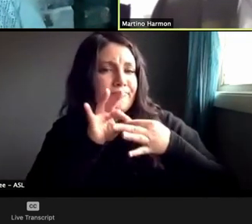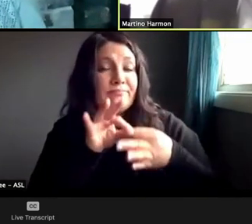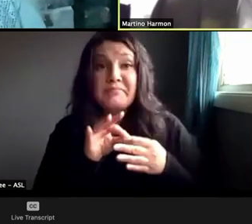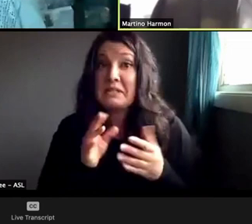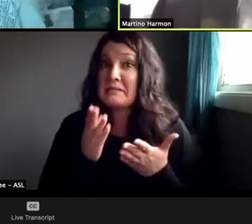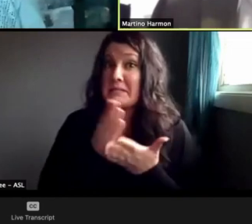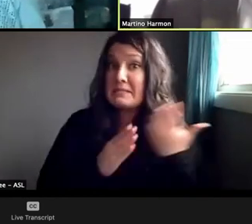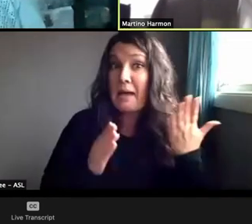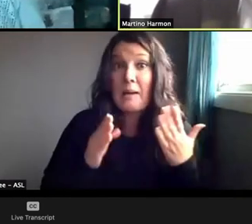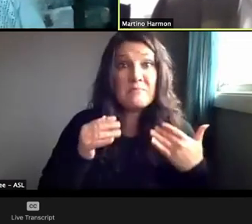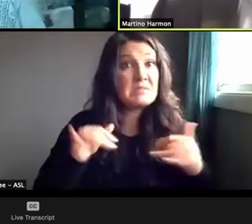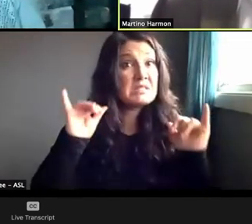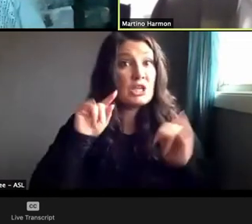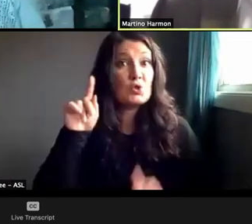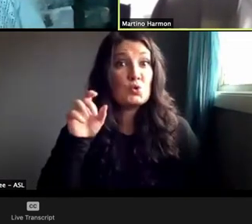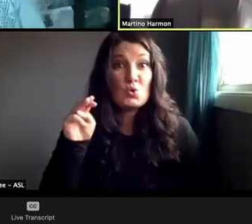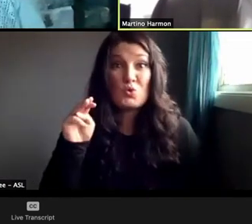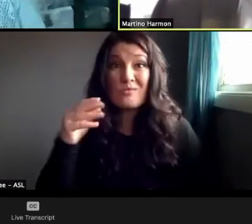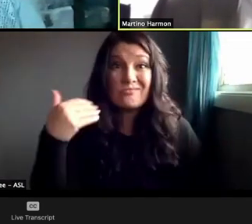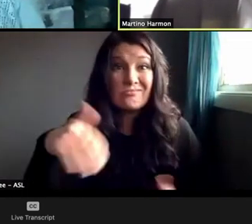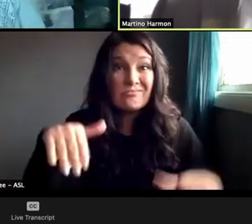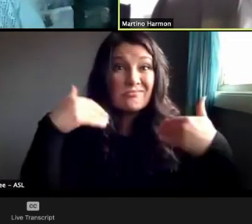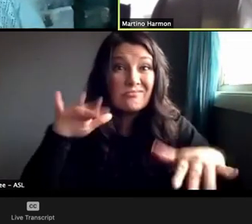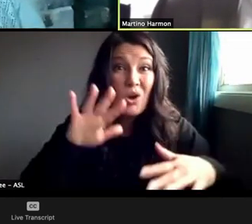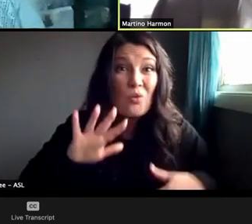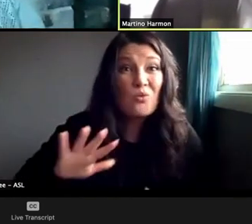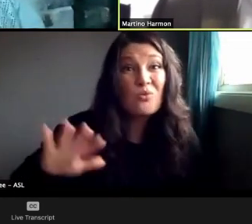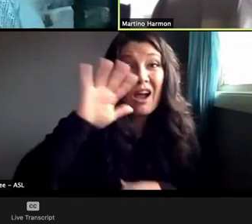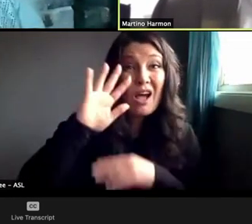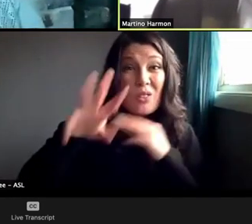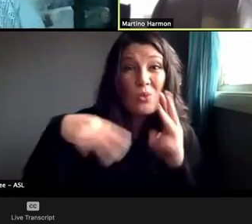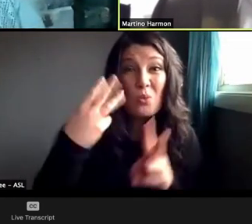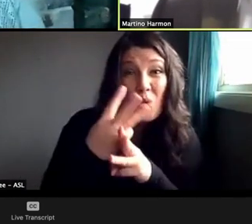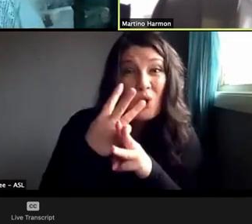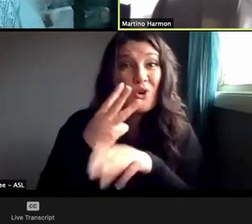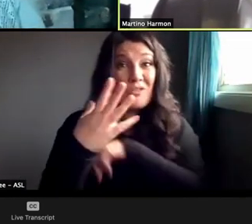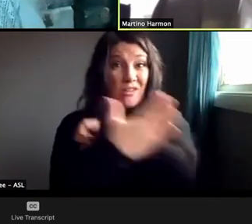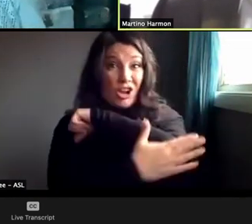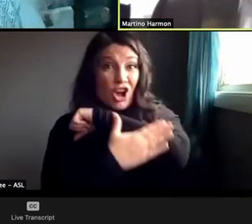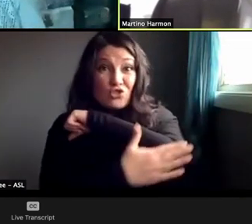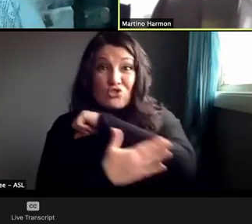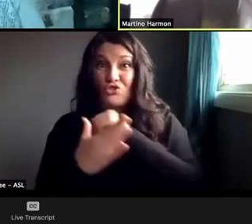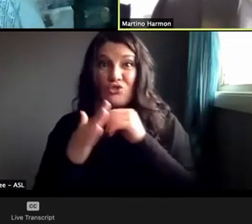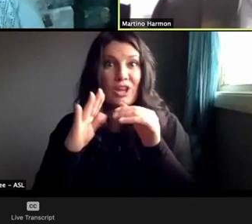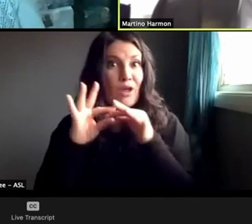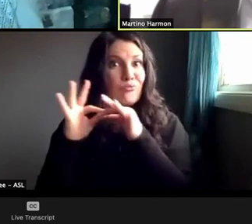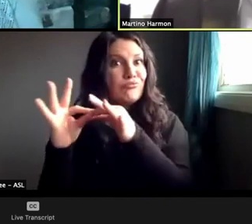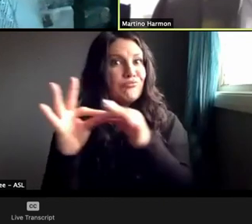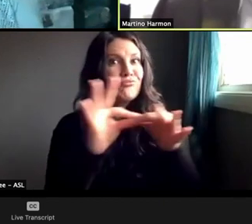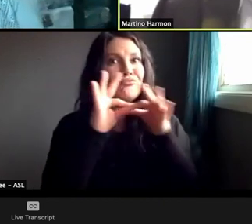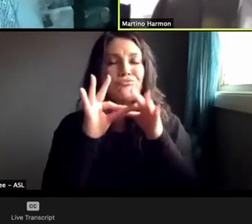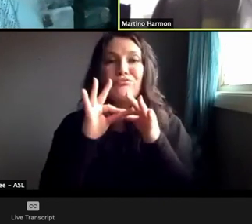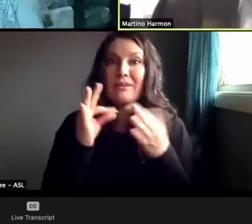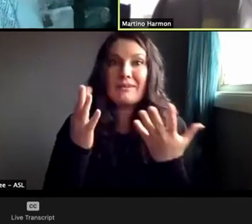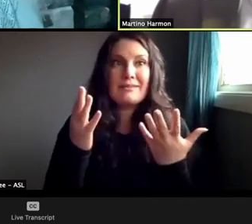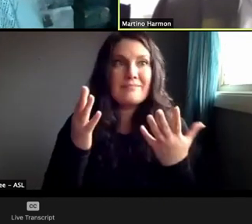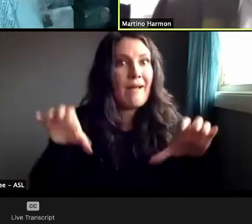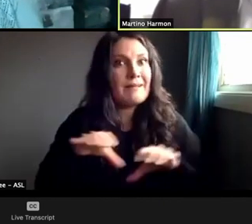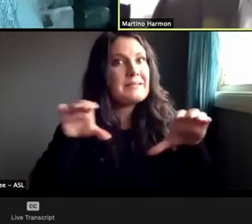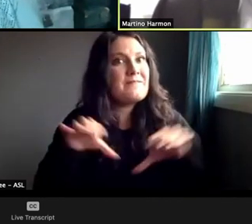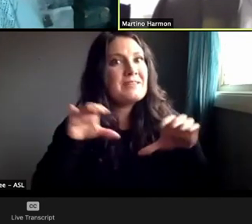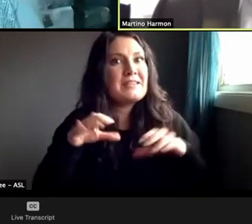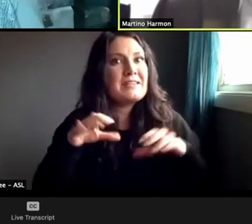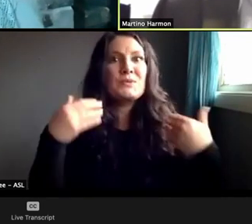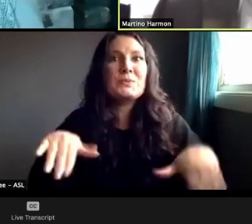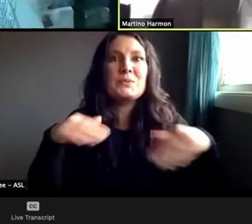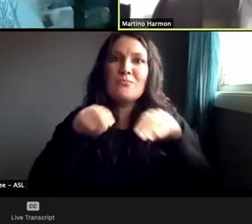students across the world and the country, of course, with others like field games and partner activities took place at